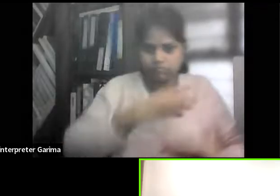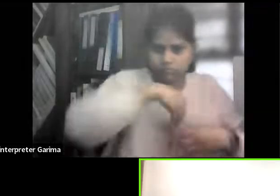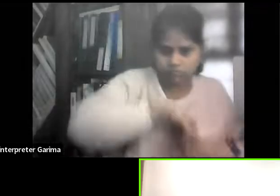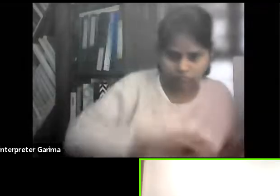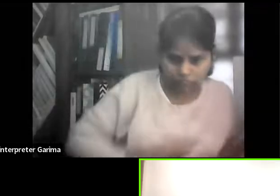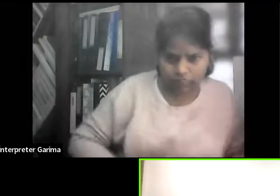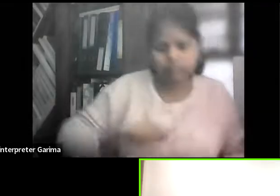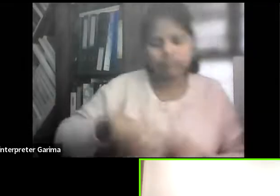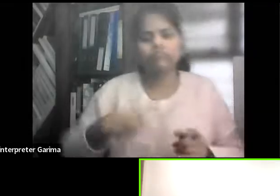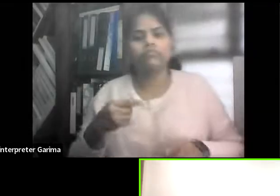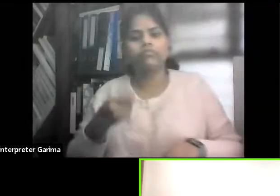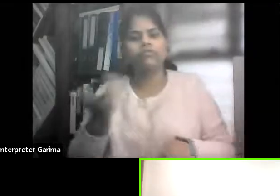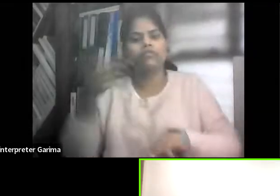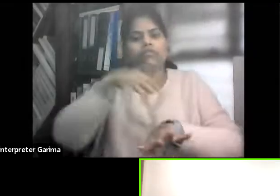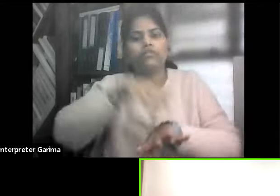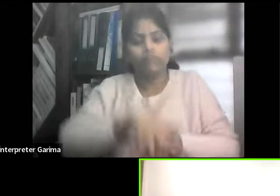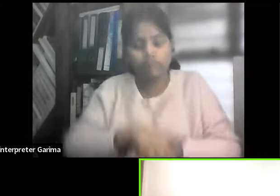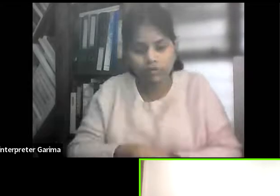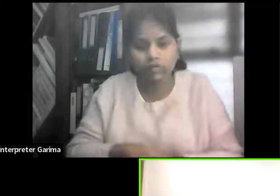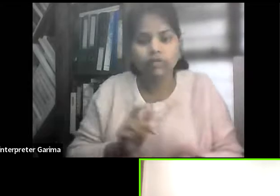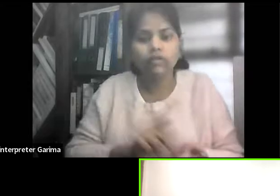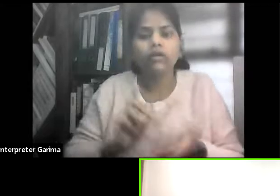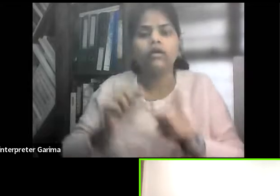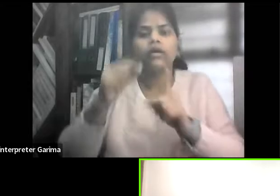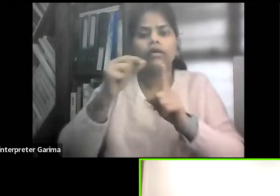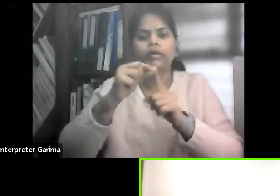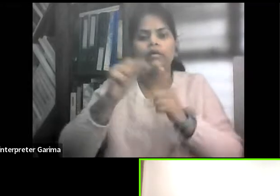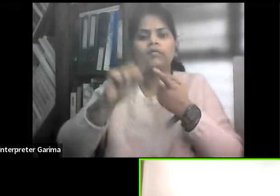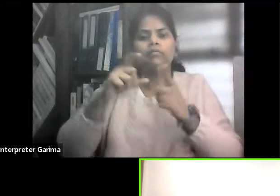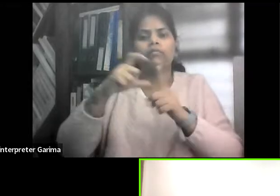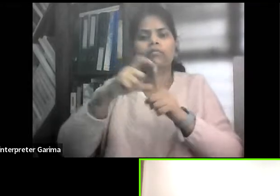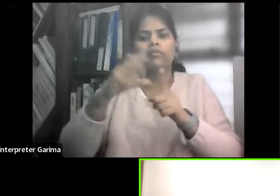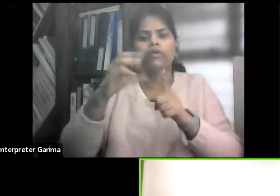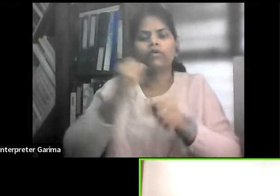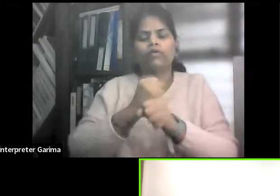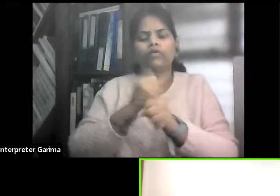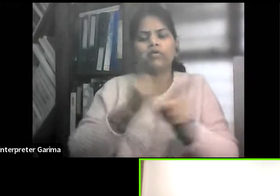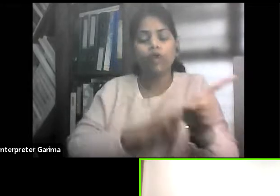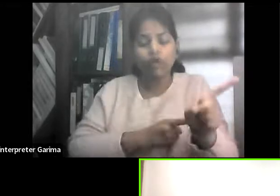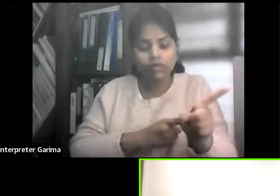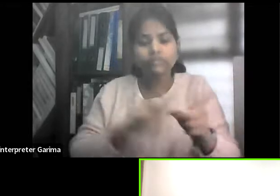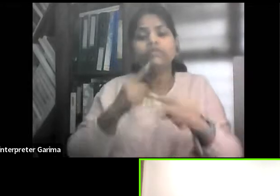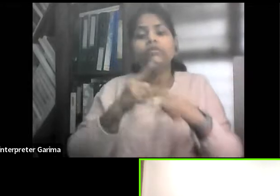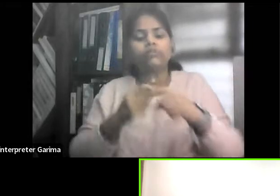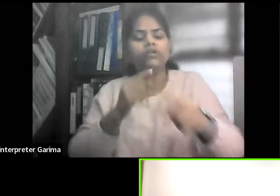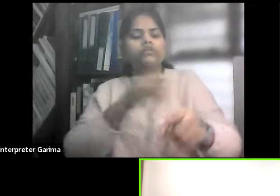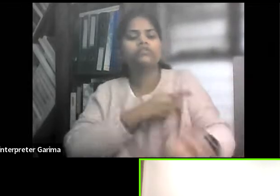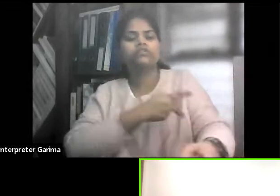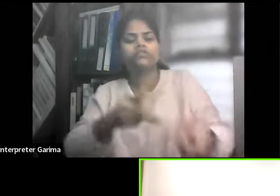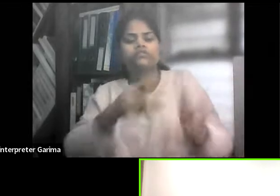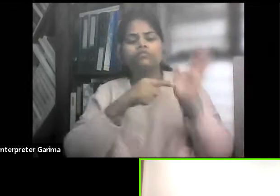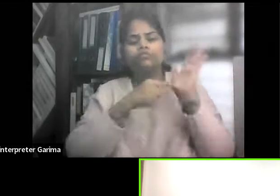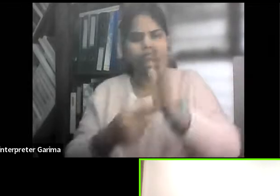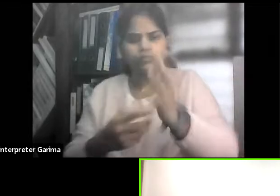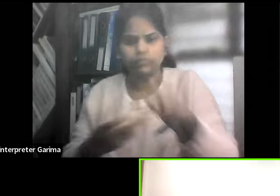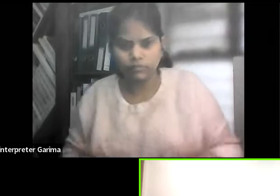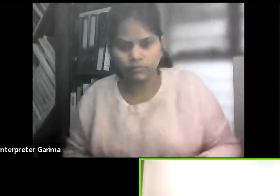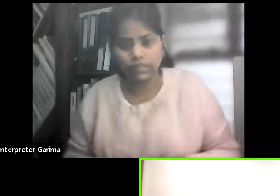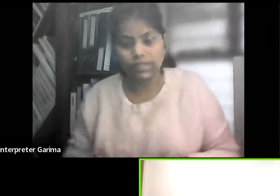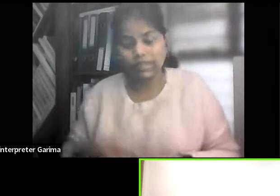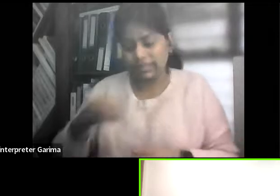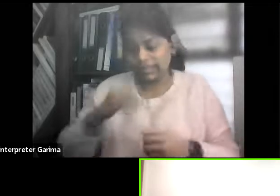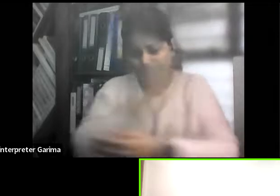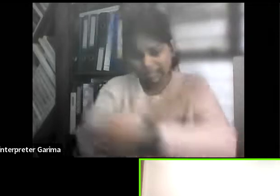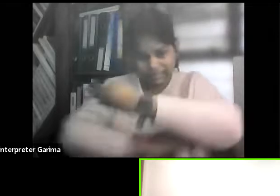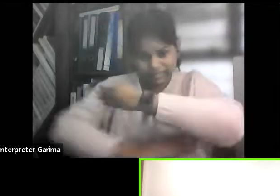in pedagogy and performance. A great influence in this shift in perception towards dancers with disability comes from the awareness of the rights